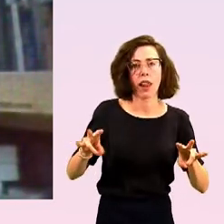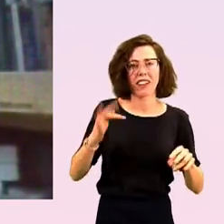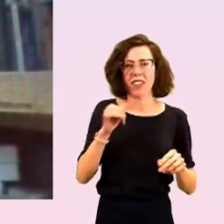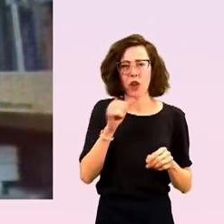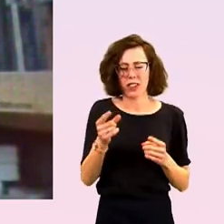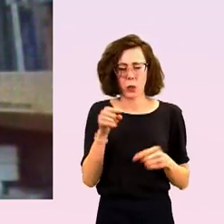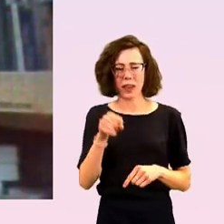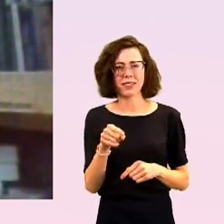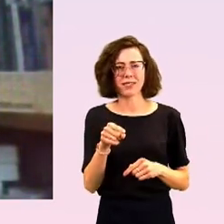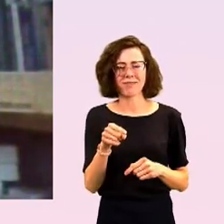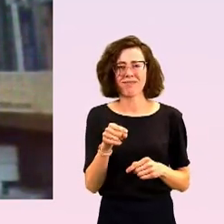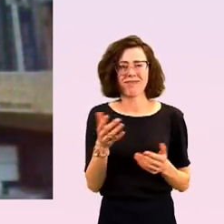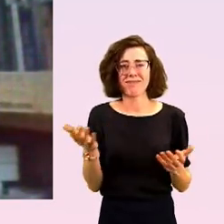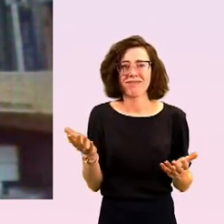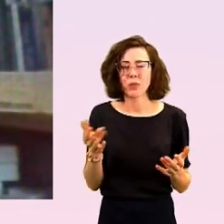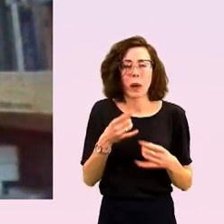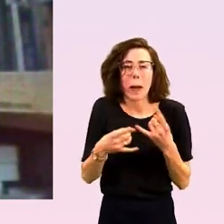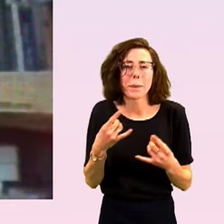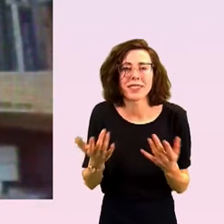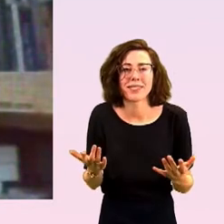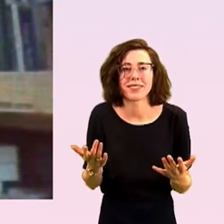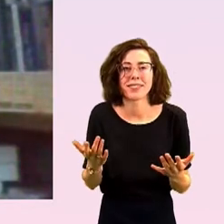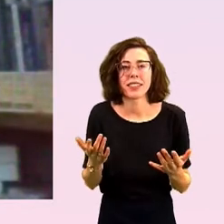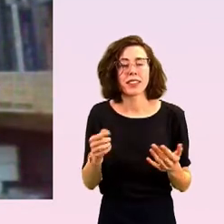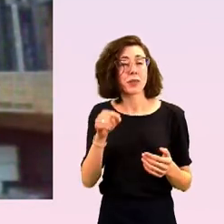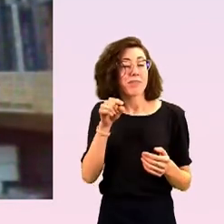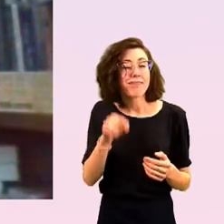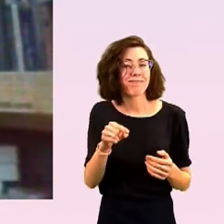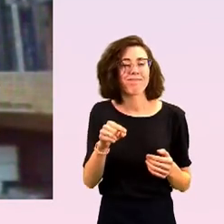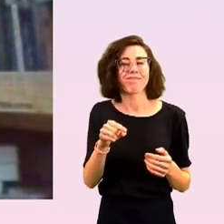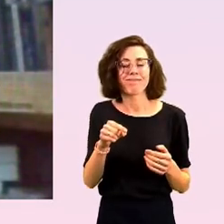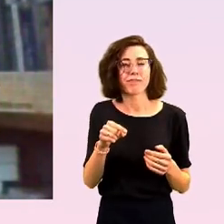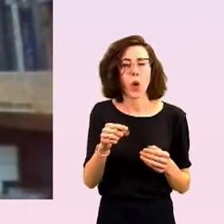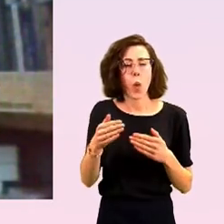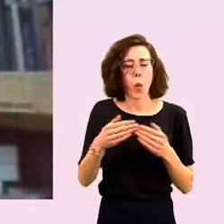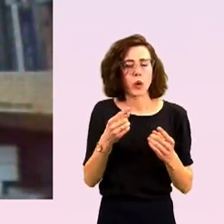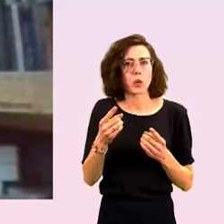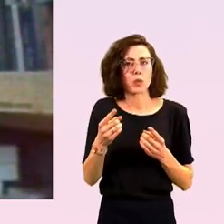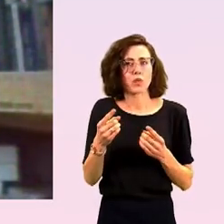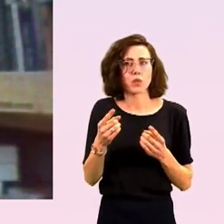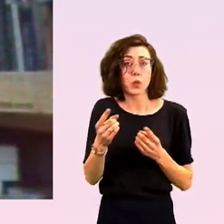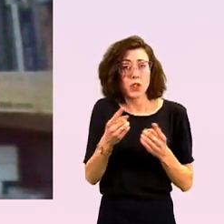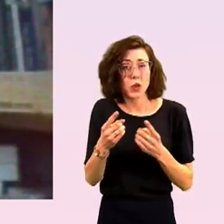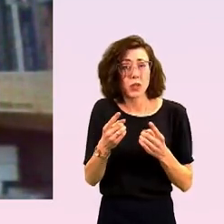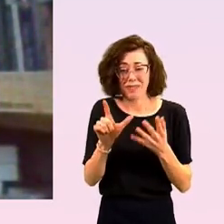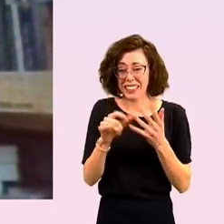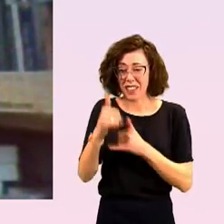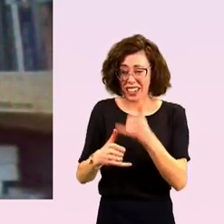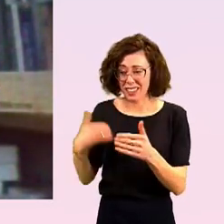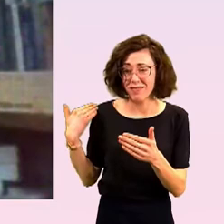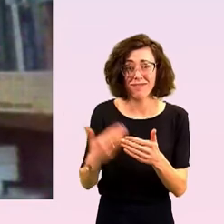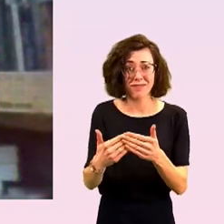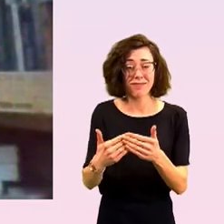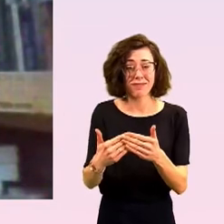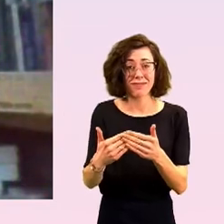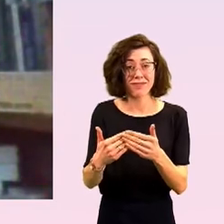ourselves, it just isn't going to happen. And that is really what we've been doing for the last 7 years, is driving ourselves with